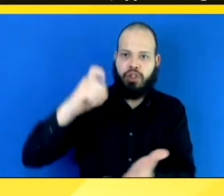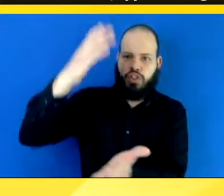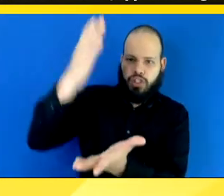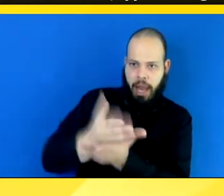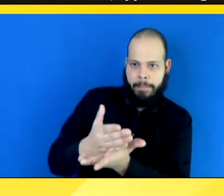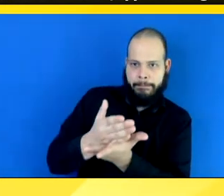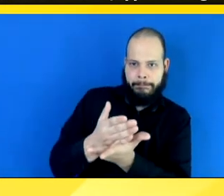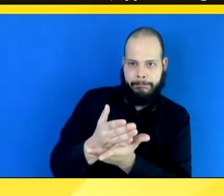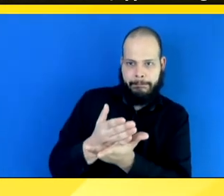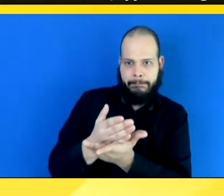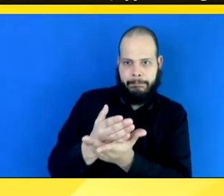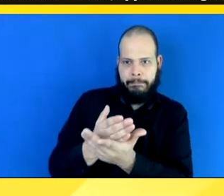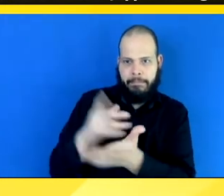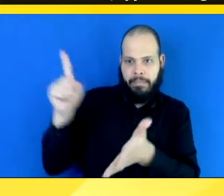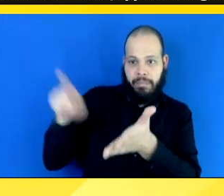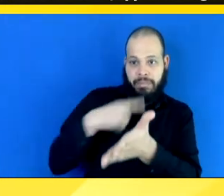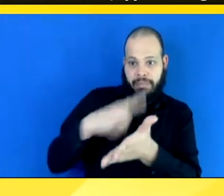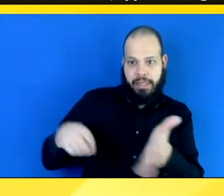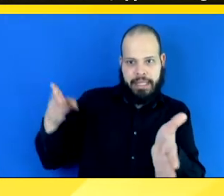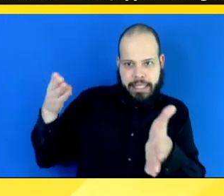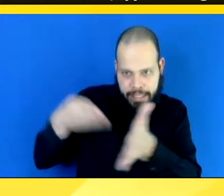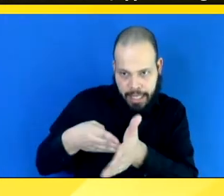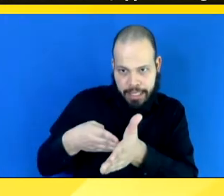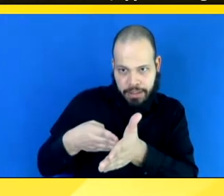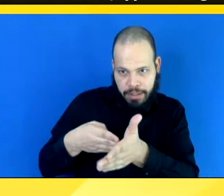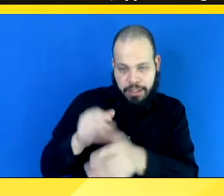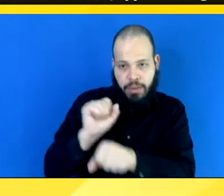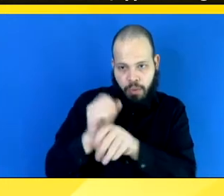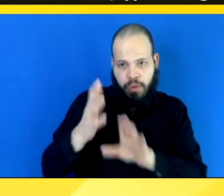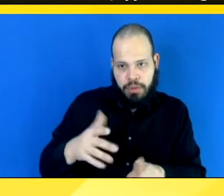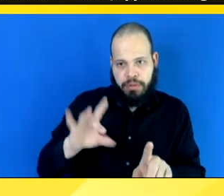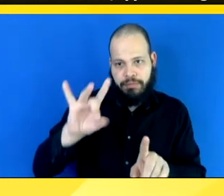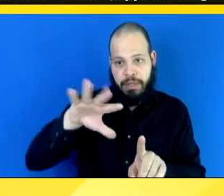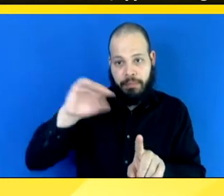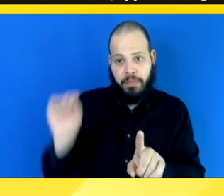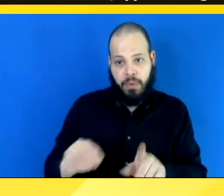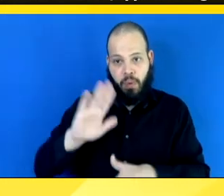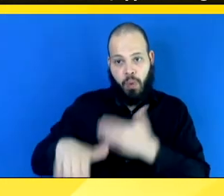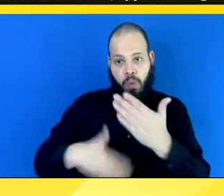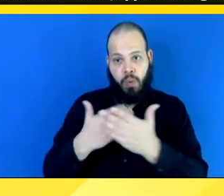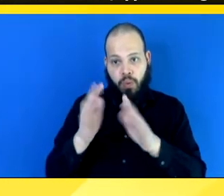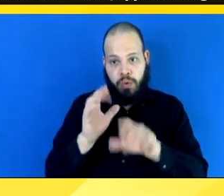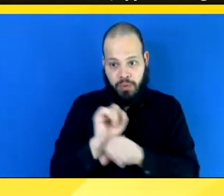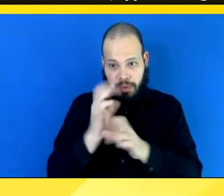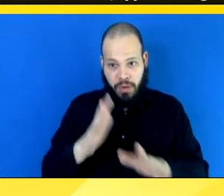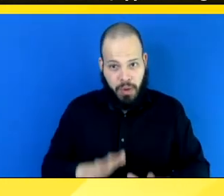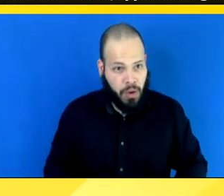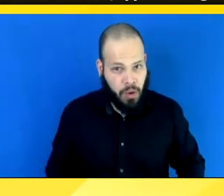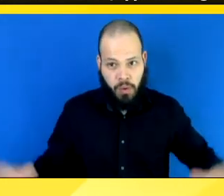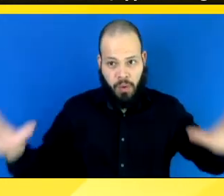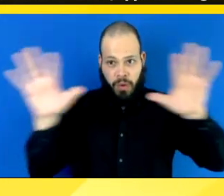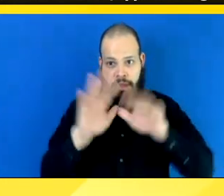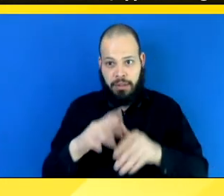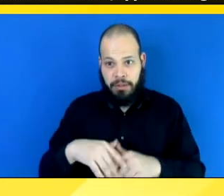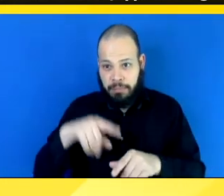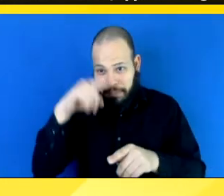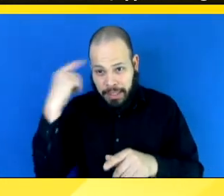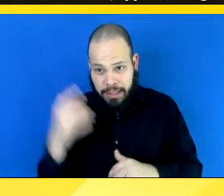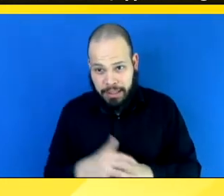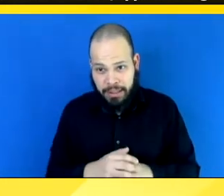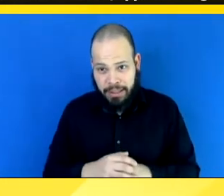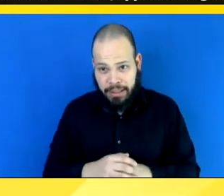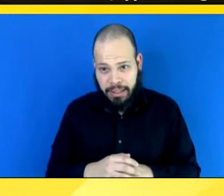Amen. 85% of the workers at this plant are Black, 5,800. The rest are white and